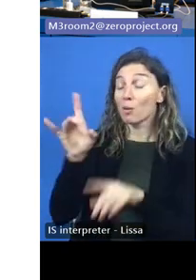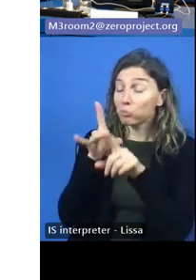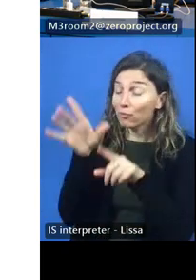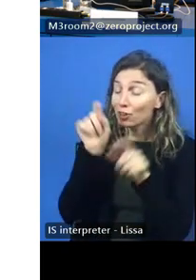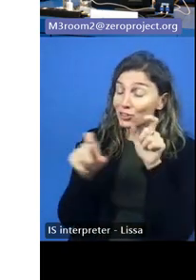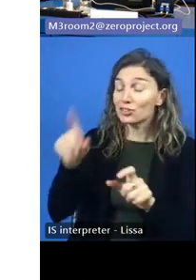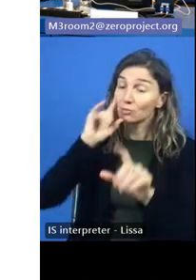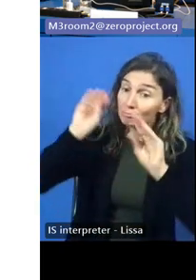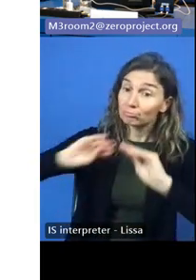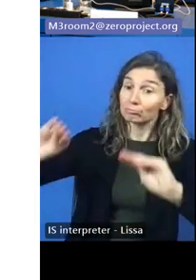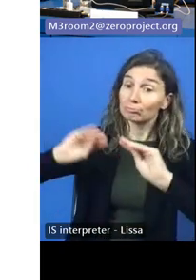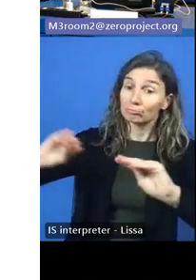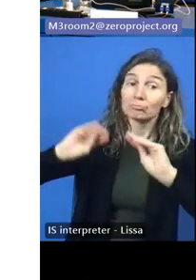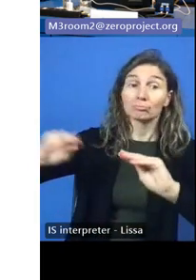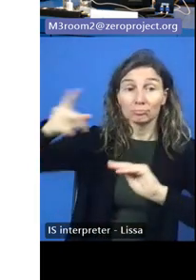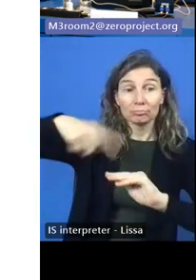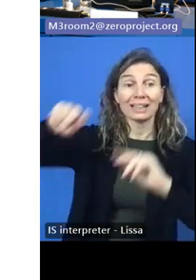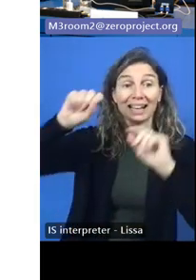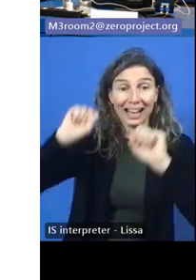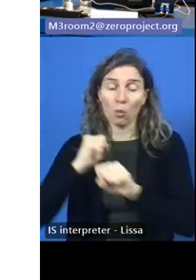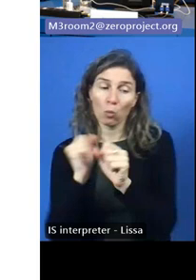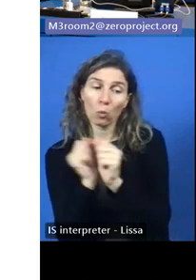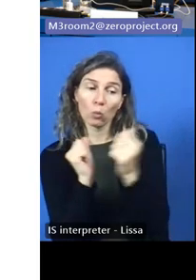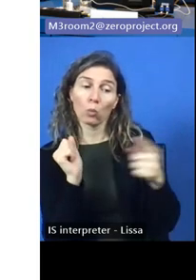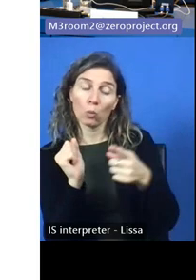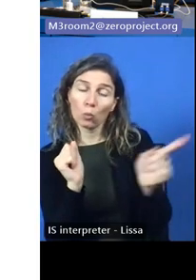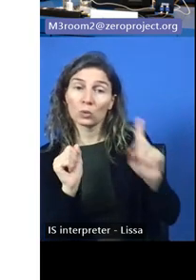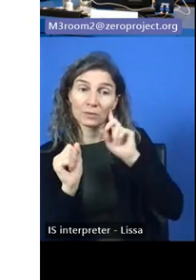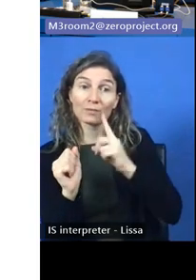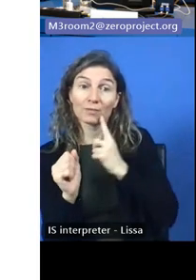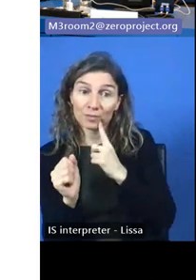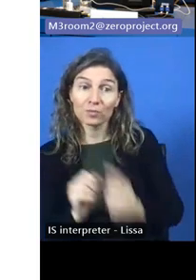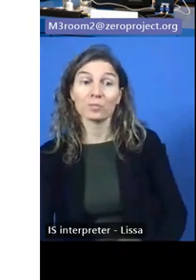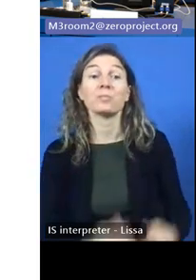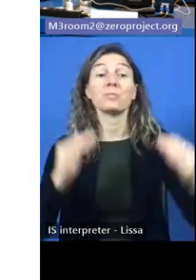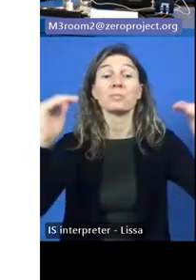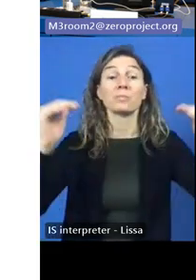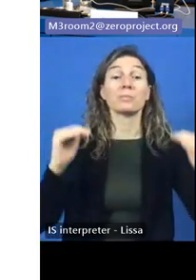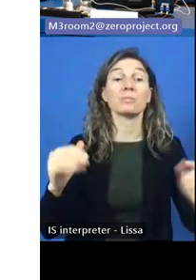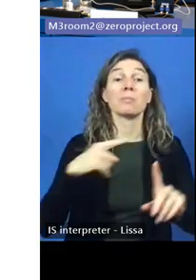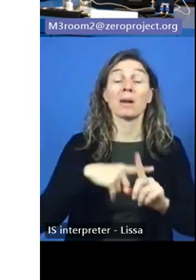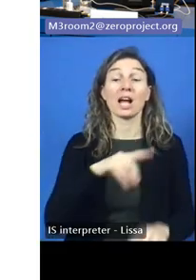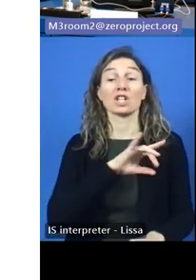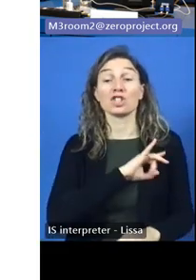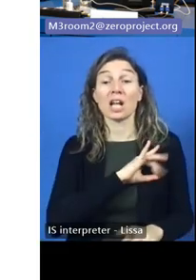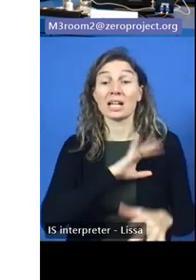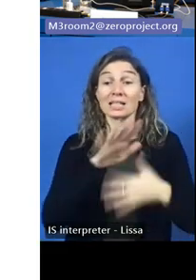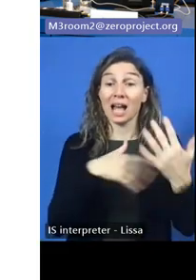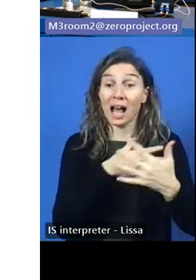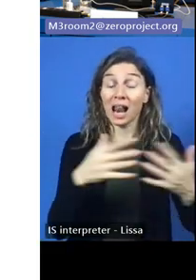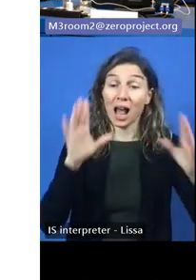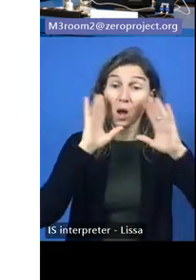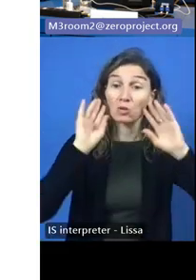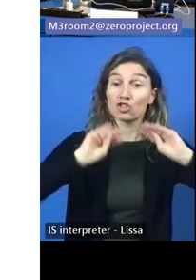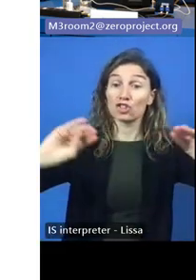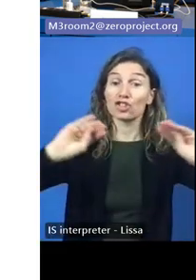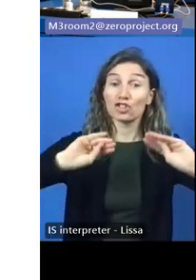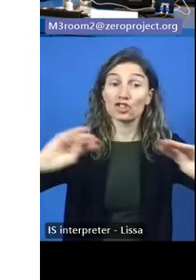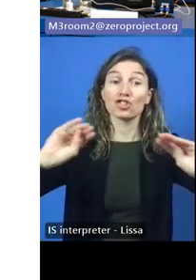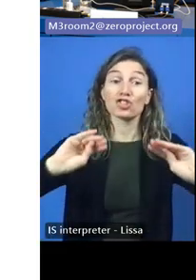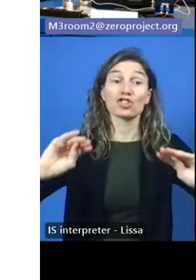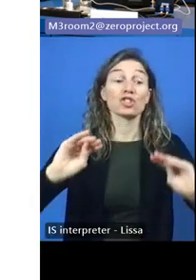We also teach sign language programs, which are free